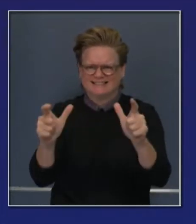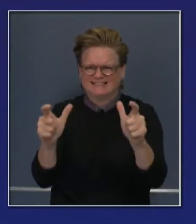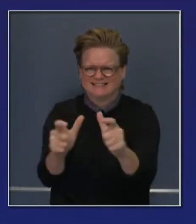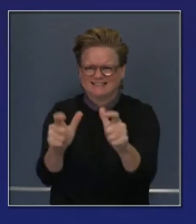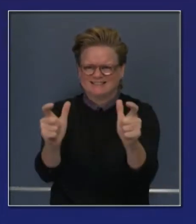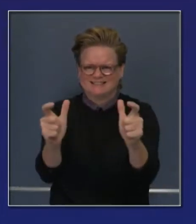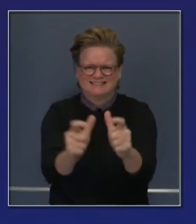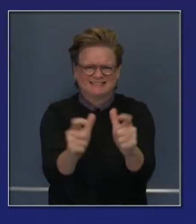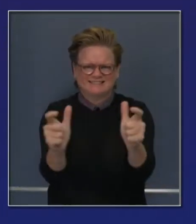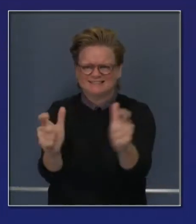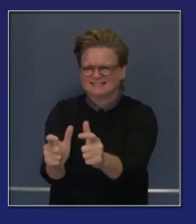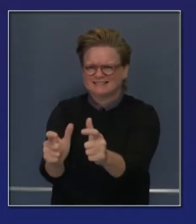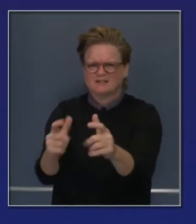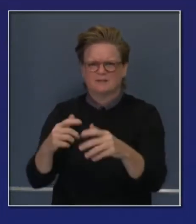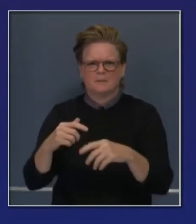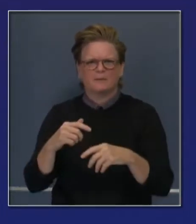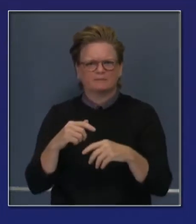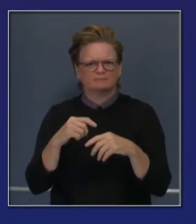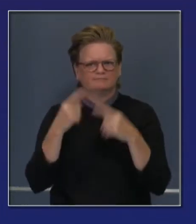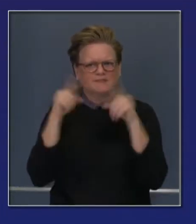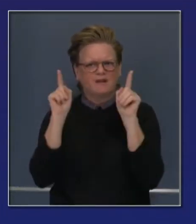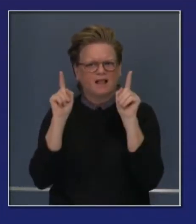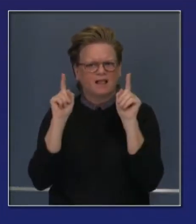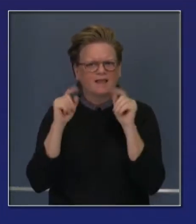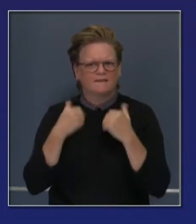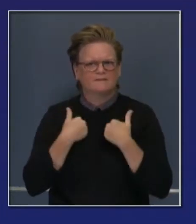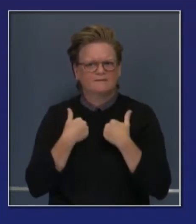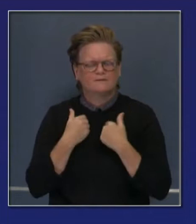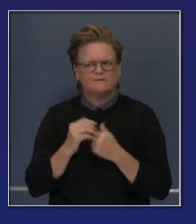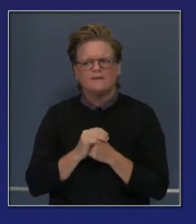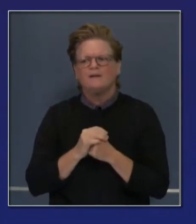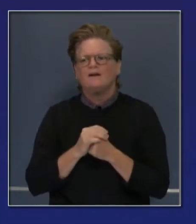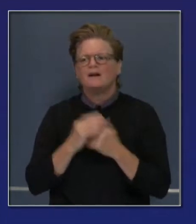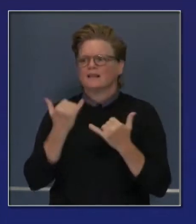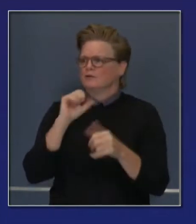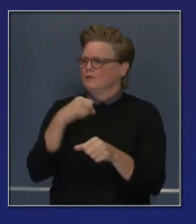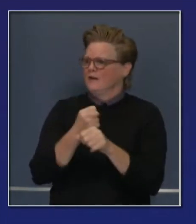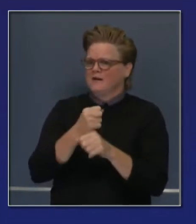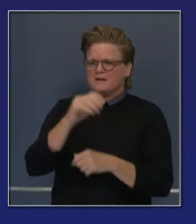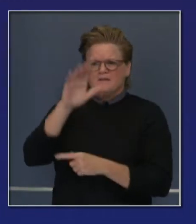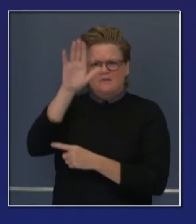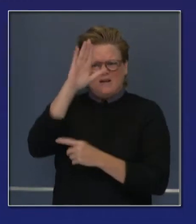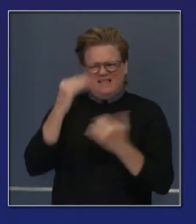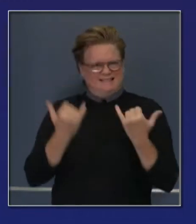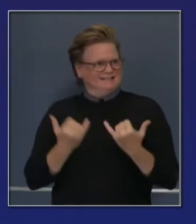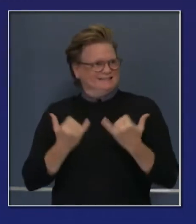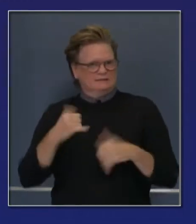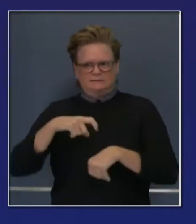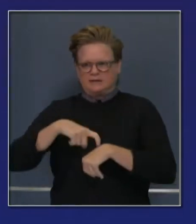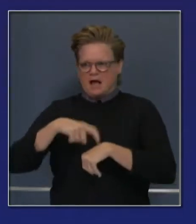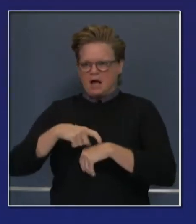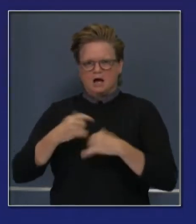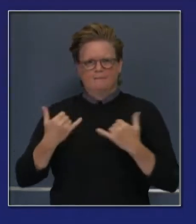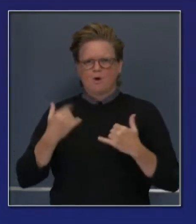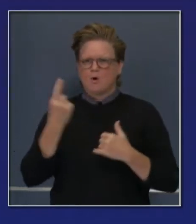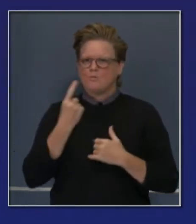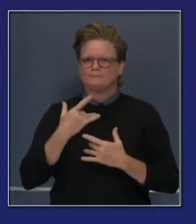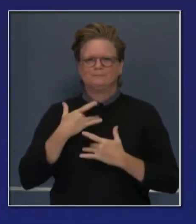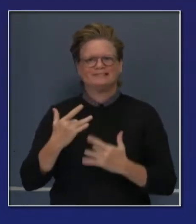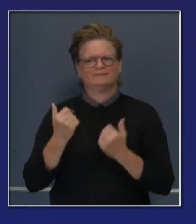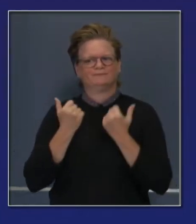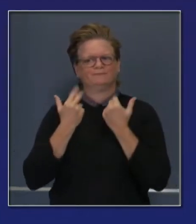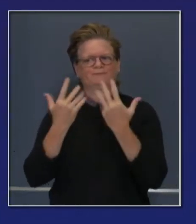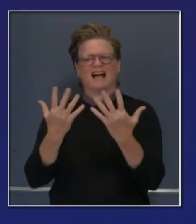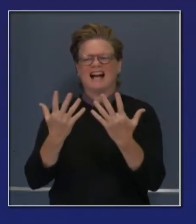that is required of this moment, is required of this time of year as it relates to work currently being done by CAL FIRE and